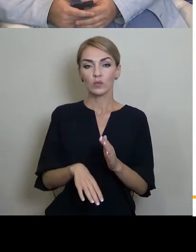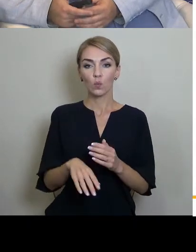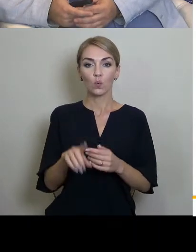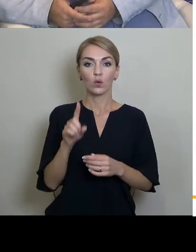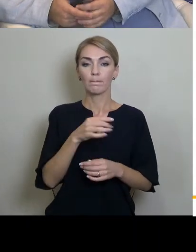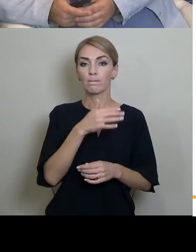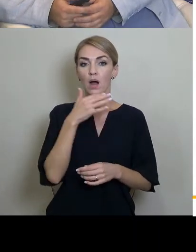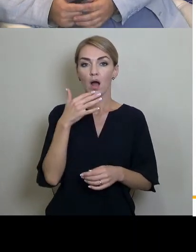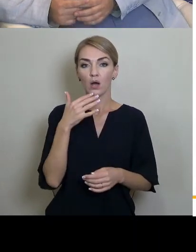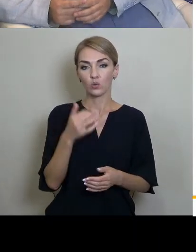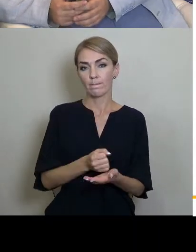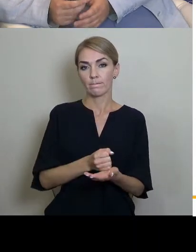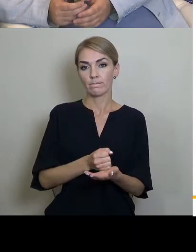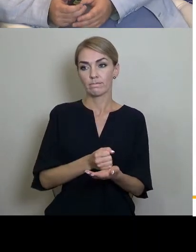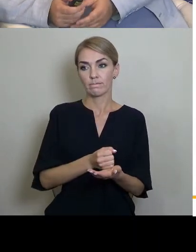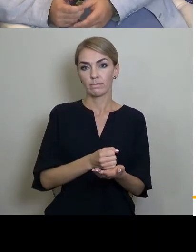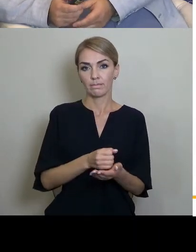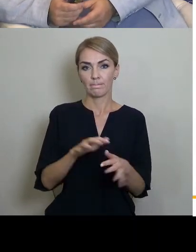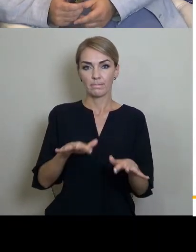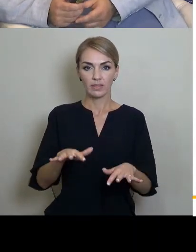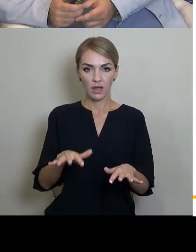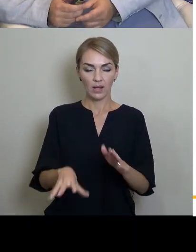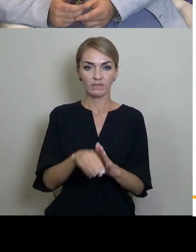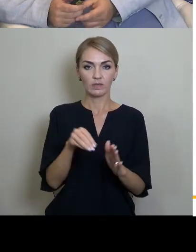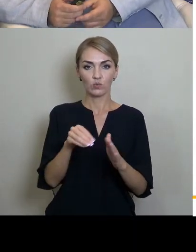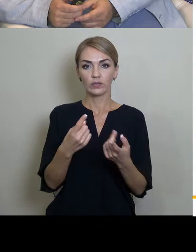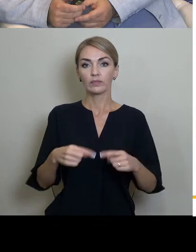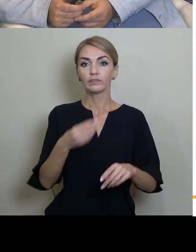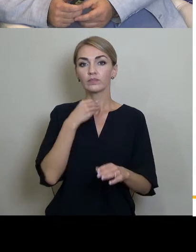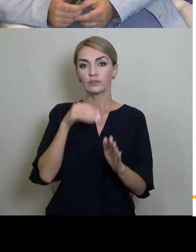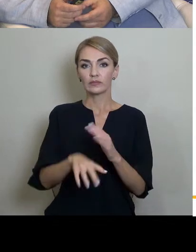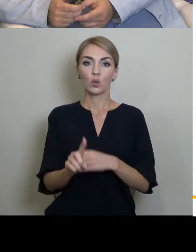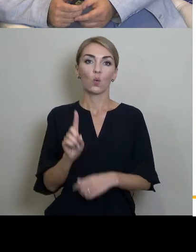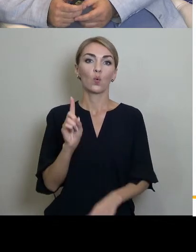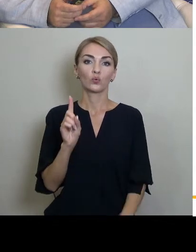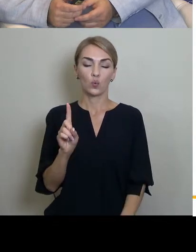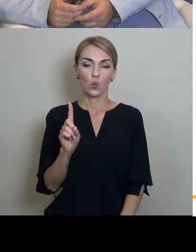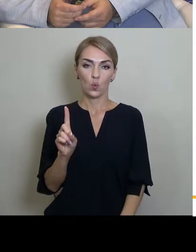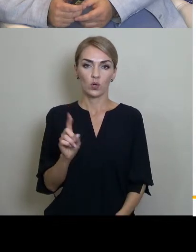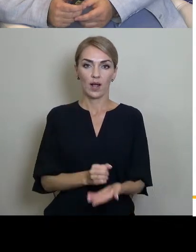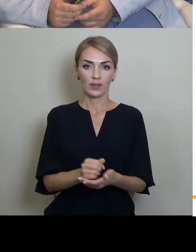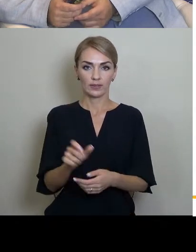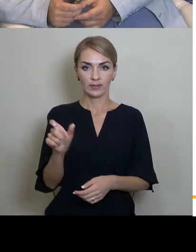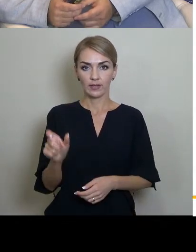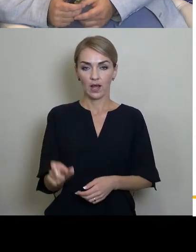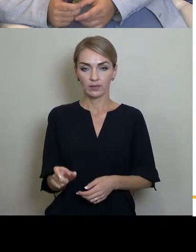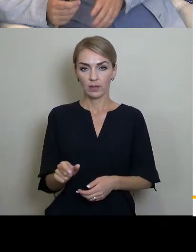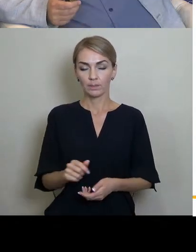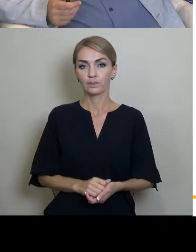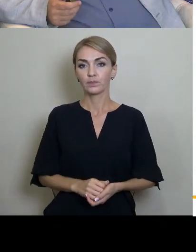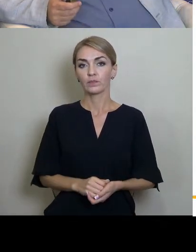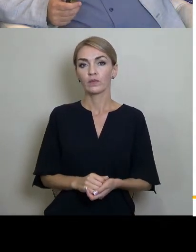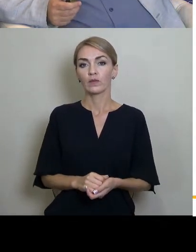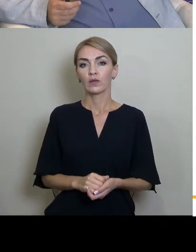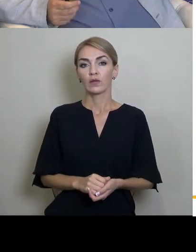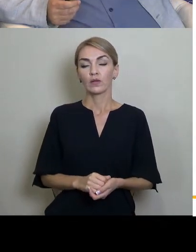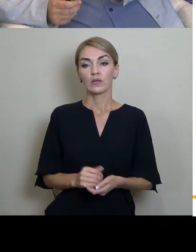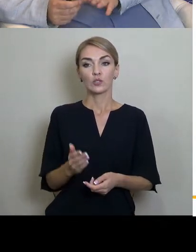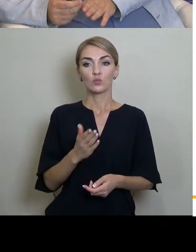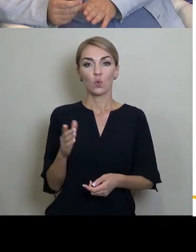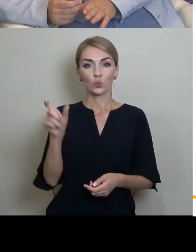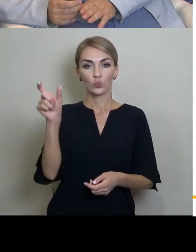them. But we are, in spite of the fact that these are multi-mandate constituencies, we are voting only for one